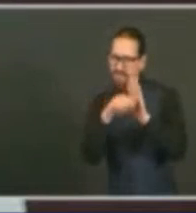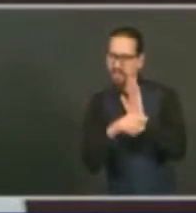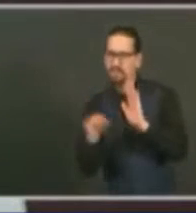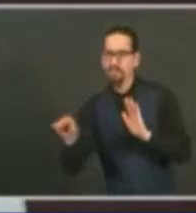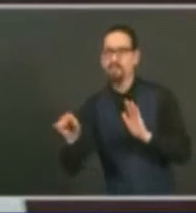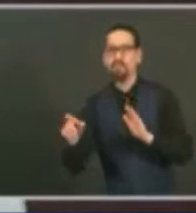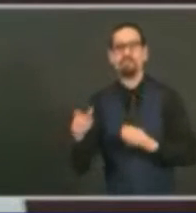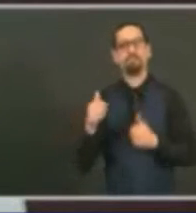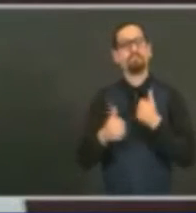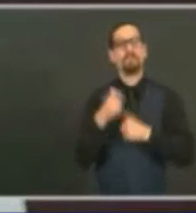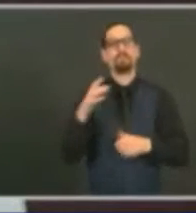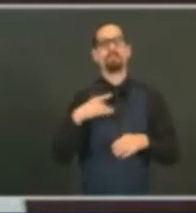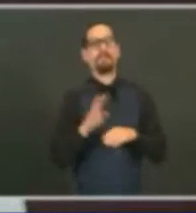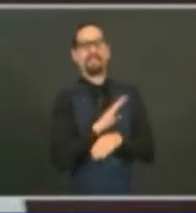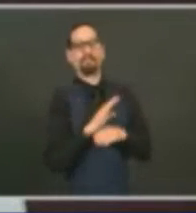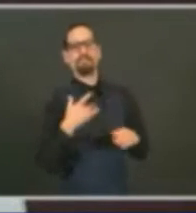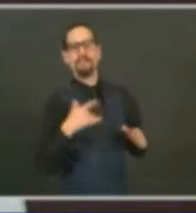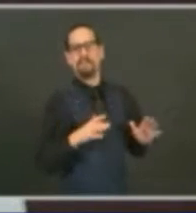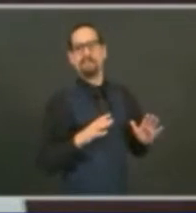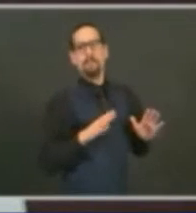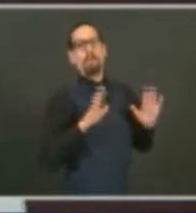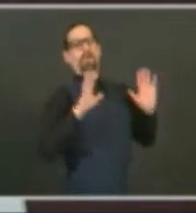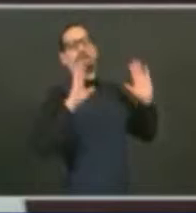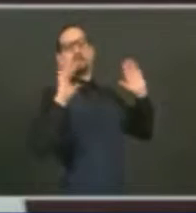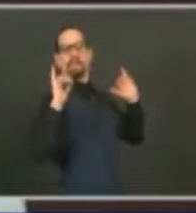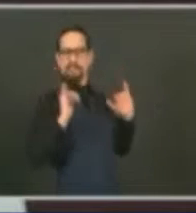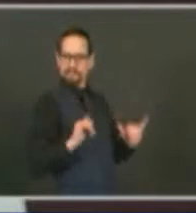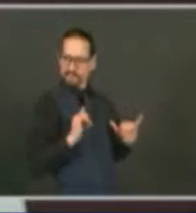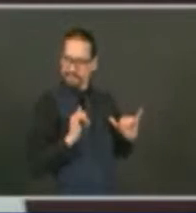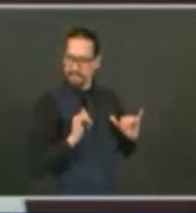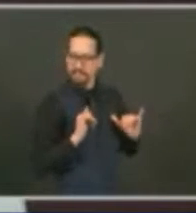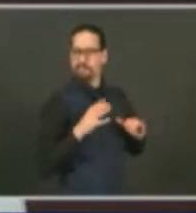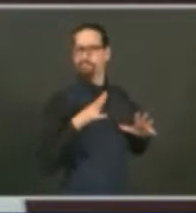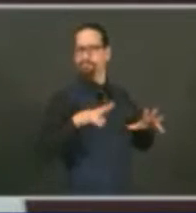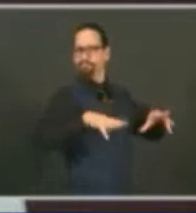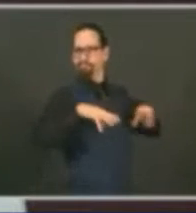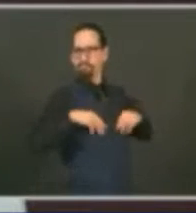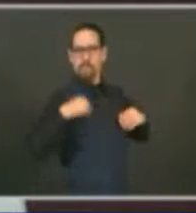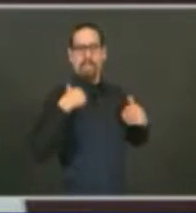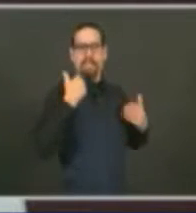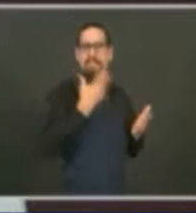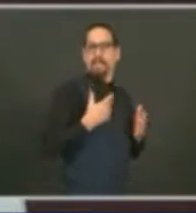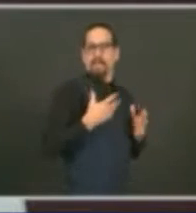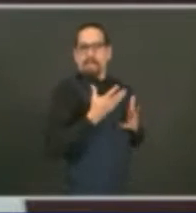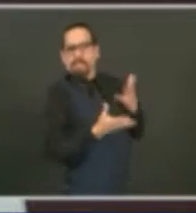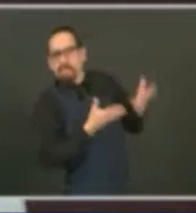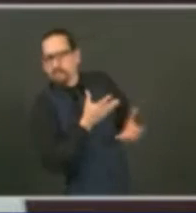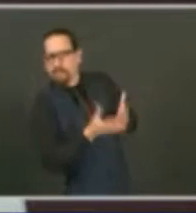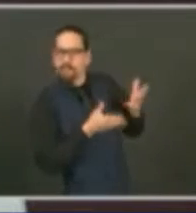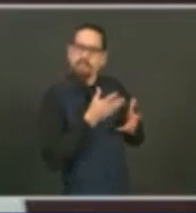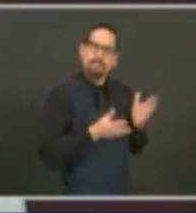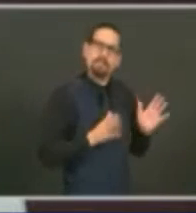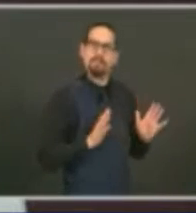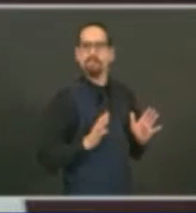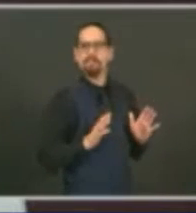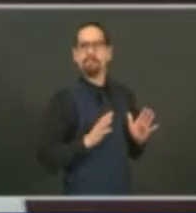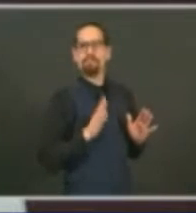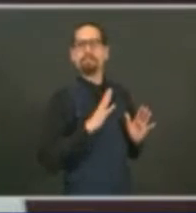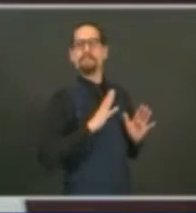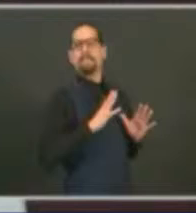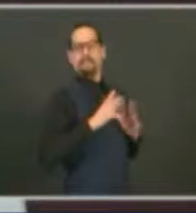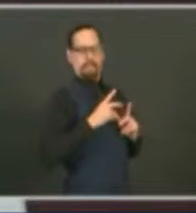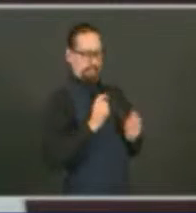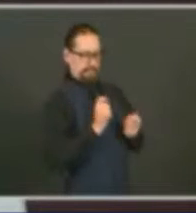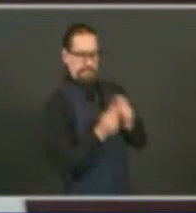business is not fully aware or thought that they were under an exception that doesn't exist, and they immediately remedy. So that's the most